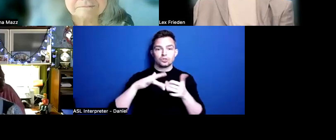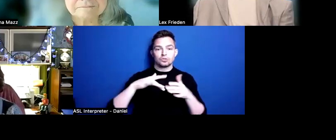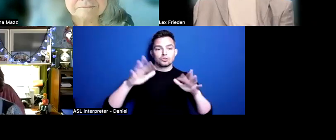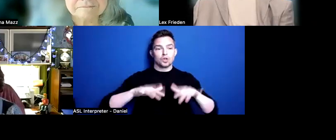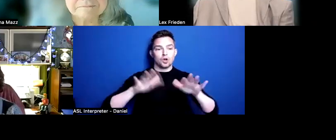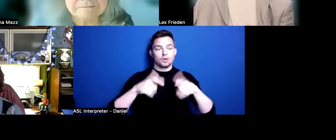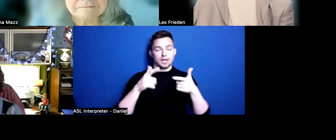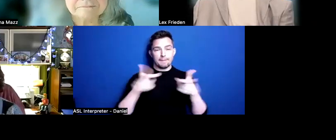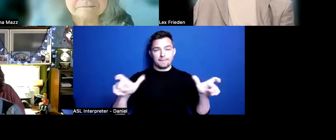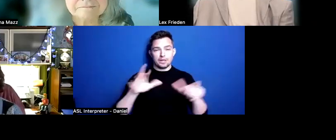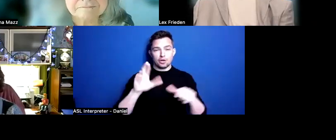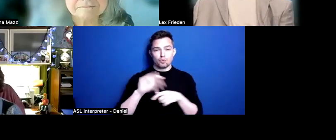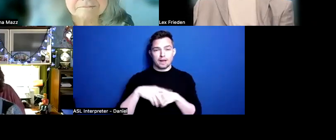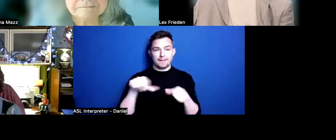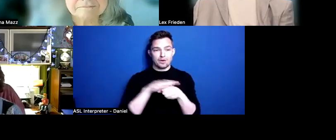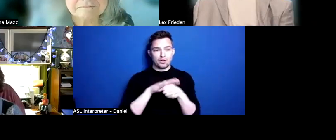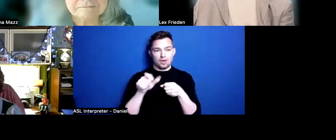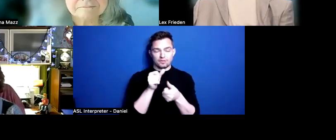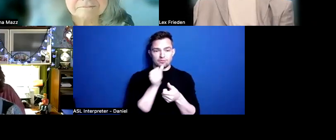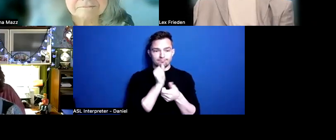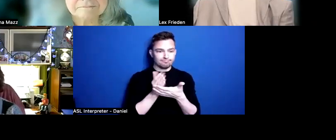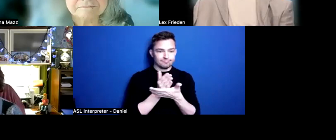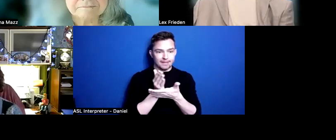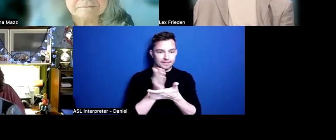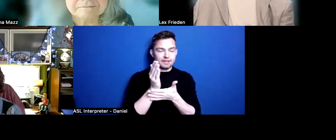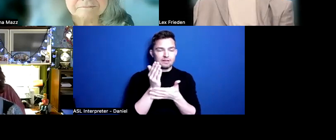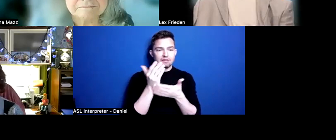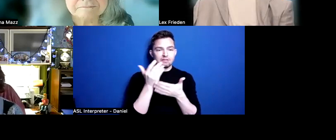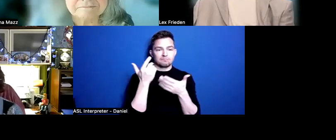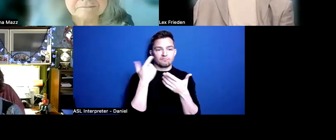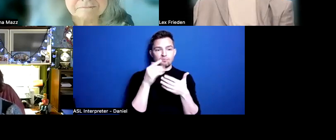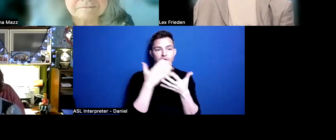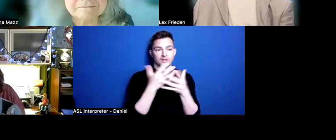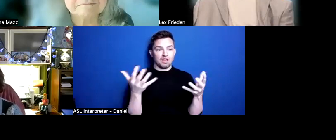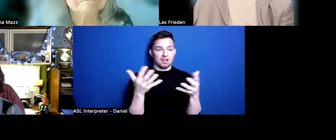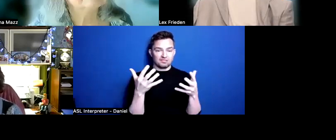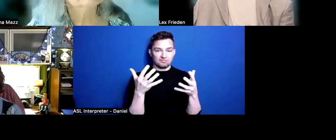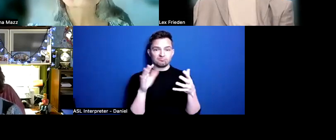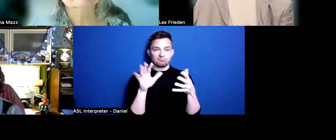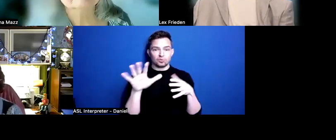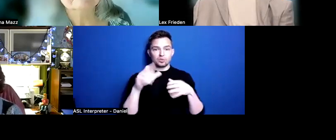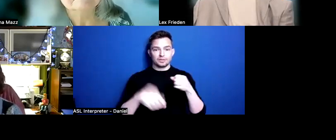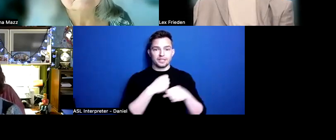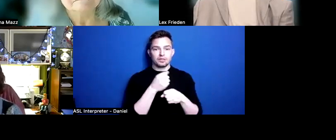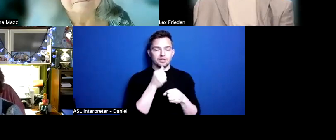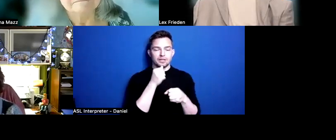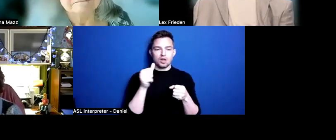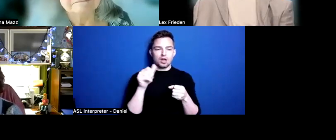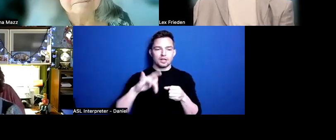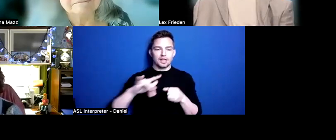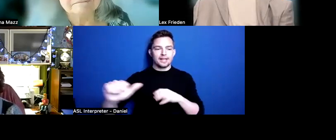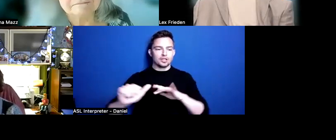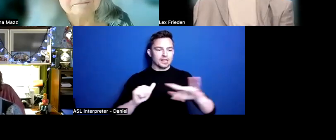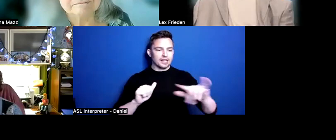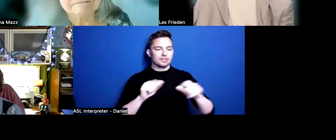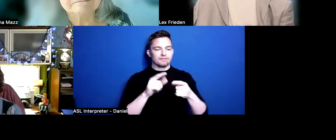area and stuff of that nature that you have to navigate as an option for a good part of the year, that doesn't get cleared until 3 or 4 hours, you know,